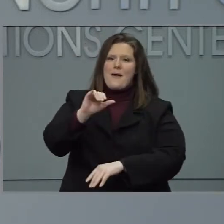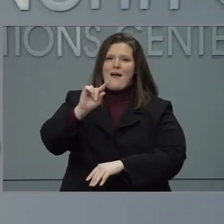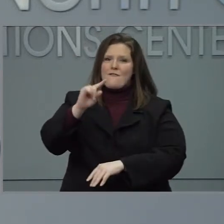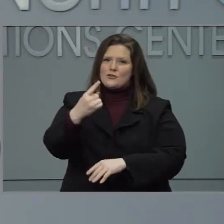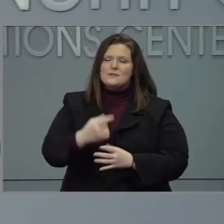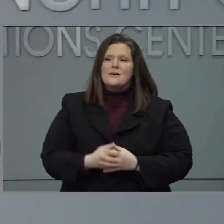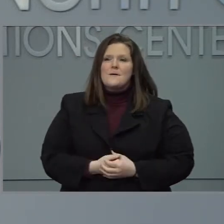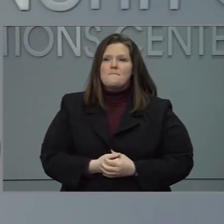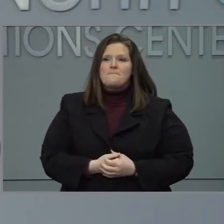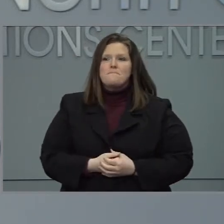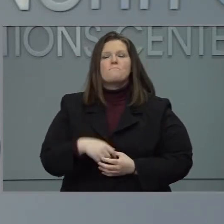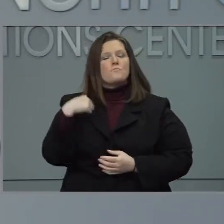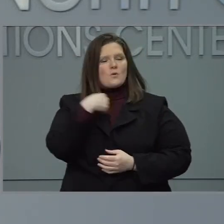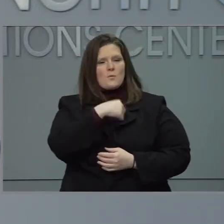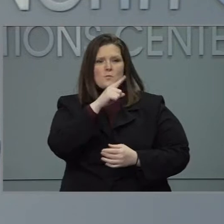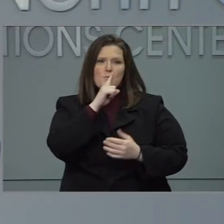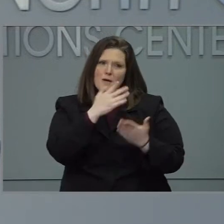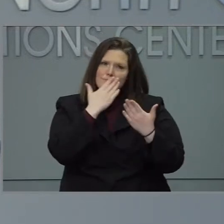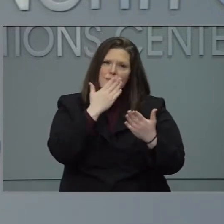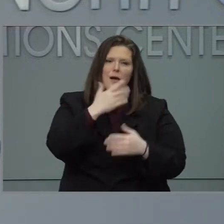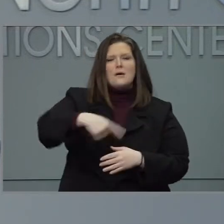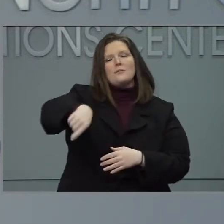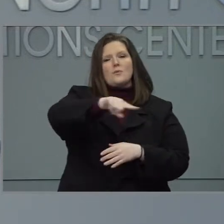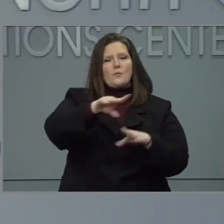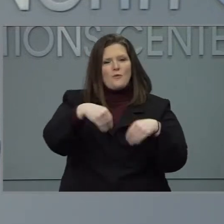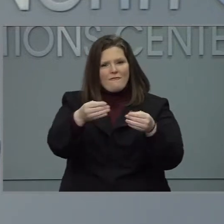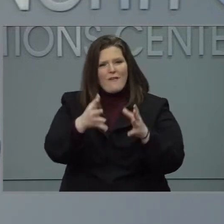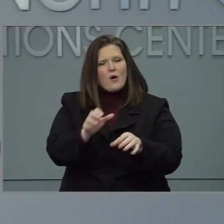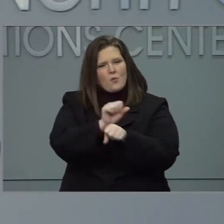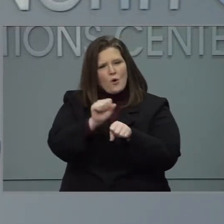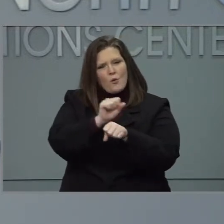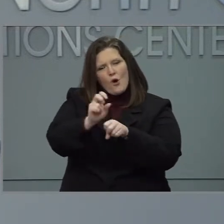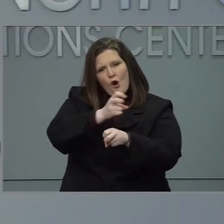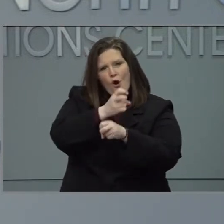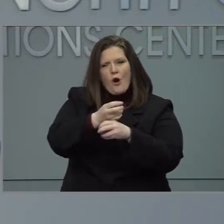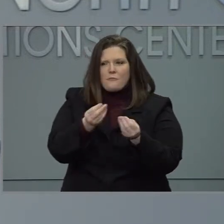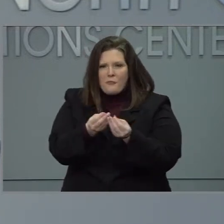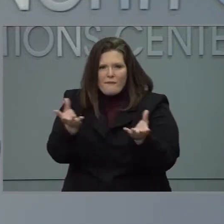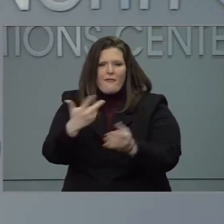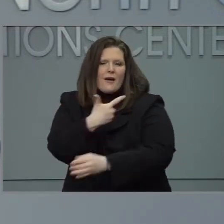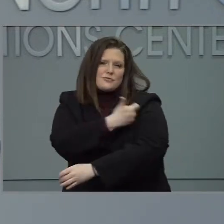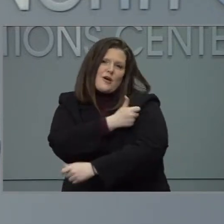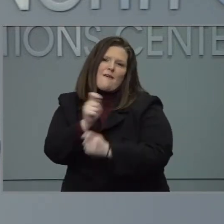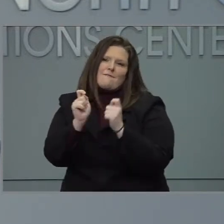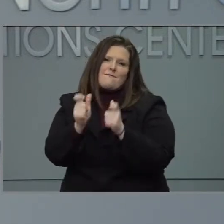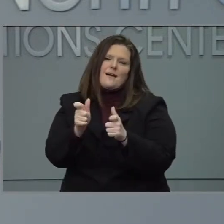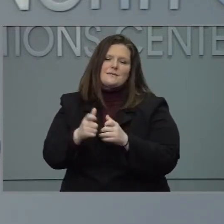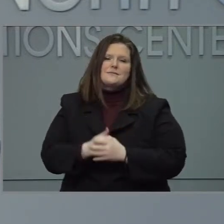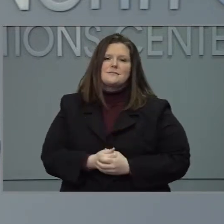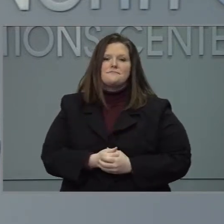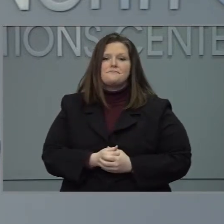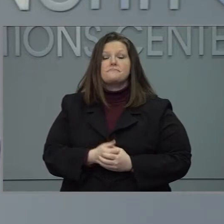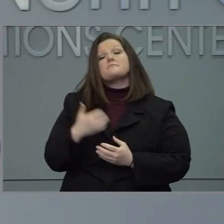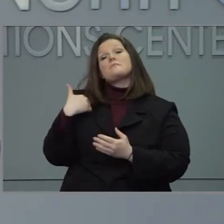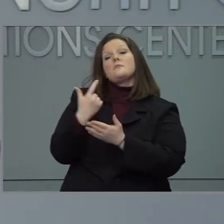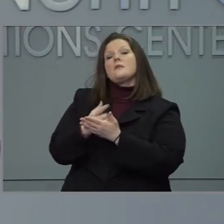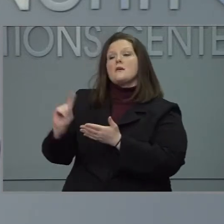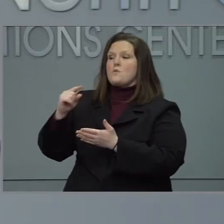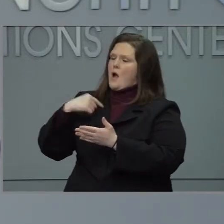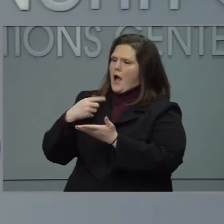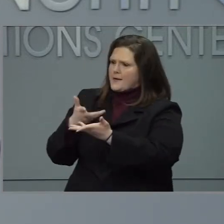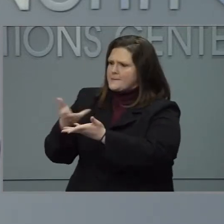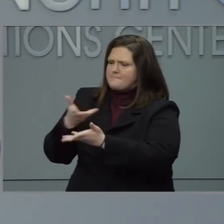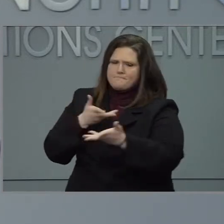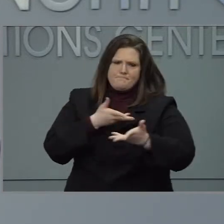providers administering shots quickly. Last week, I worked with legislative leaders in both parties to pass a law that I signed to get